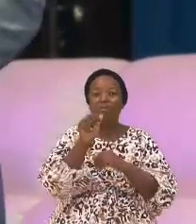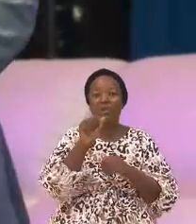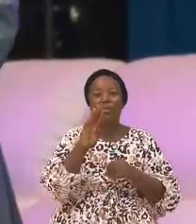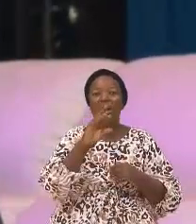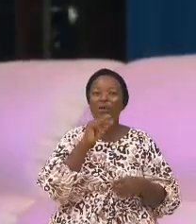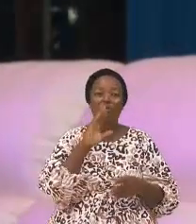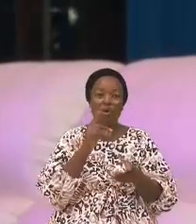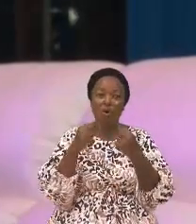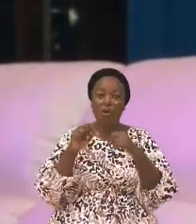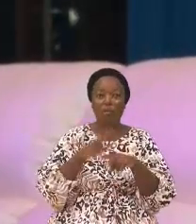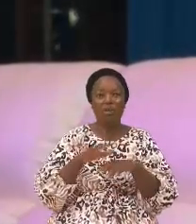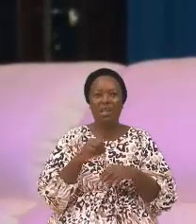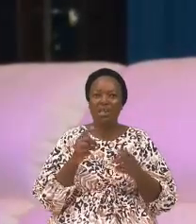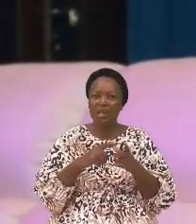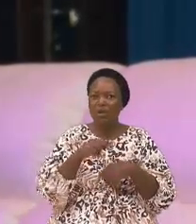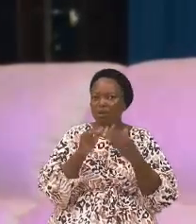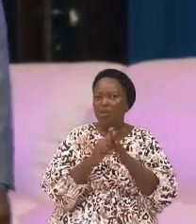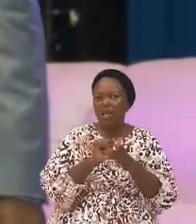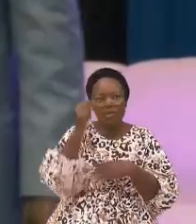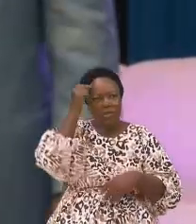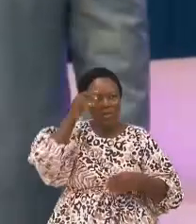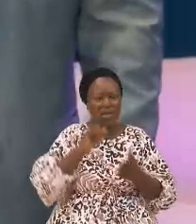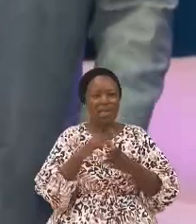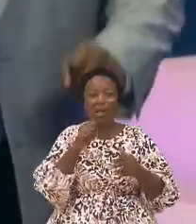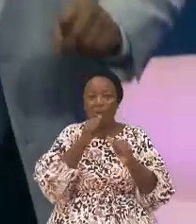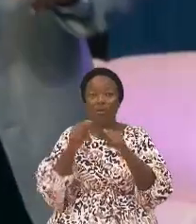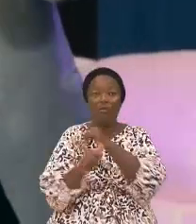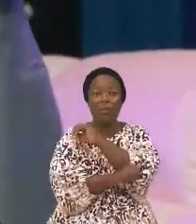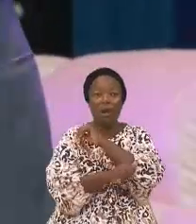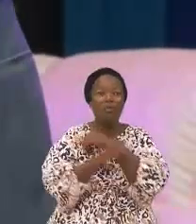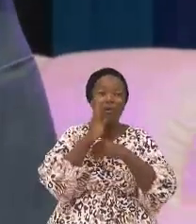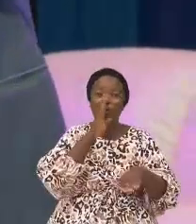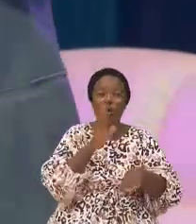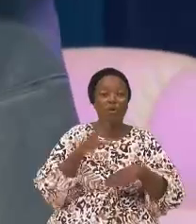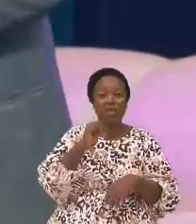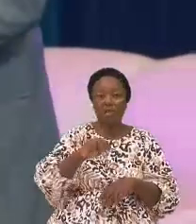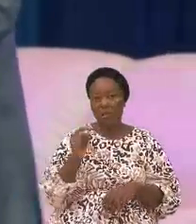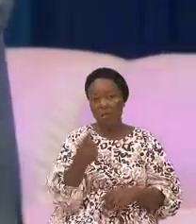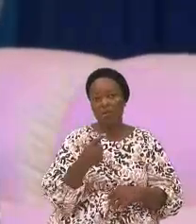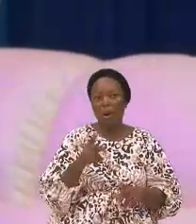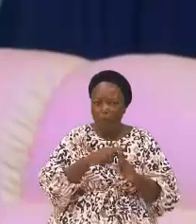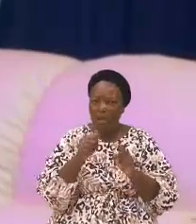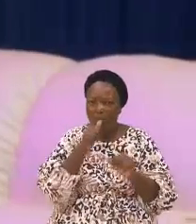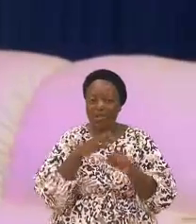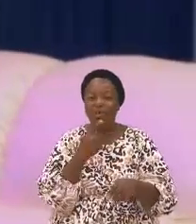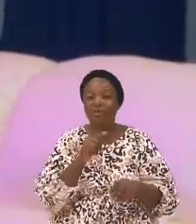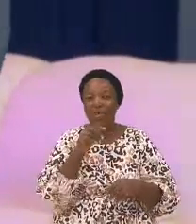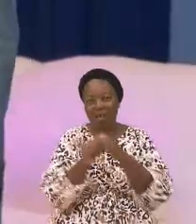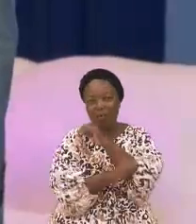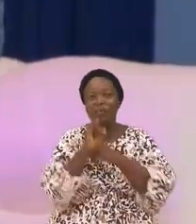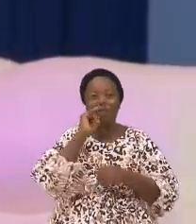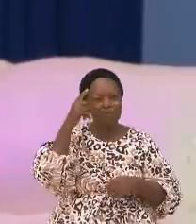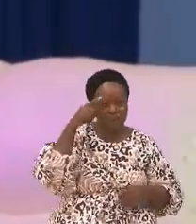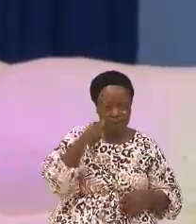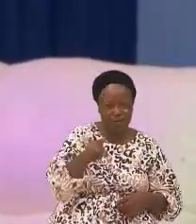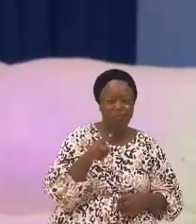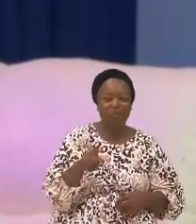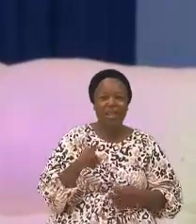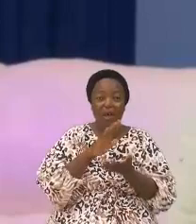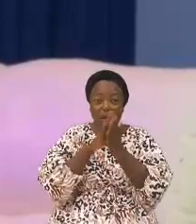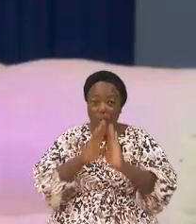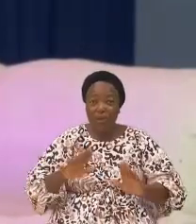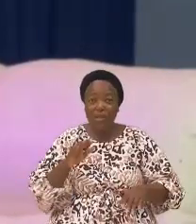You know, those Jews, they thought the blessings of Abraham will be upon them alone. But the blessing of Abraham